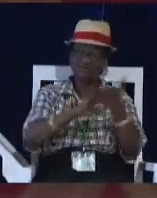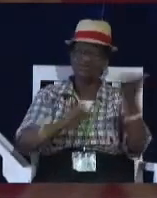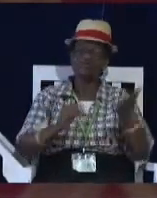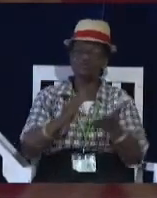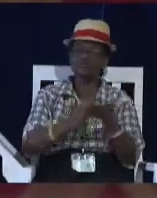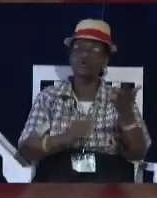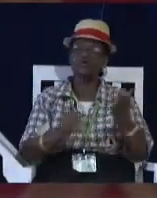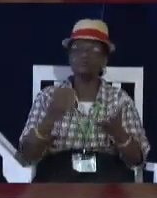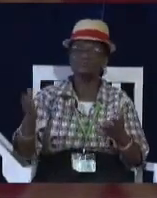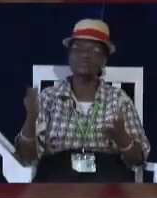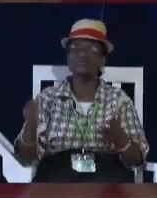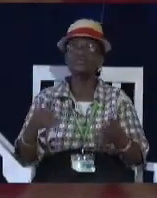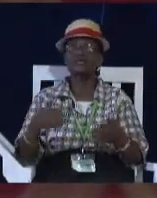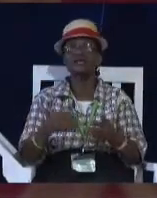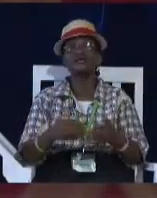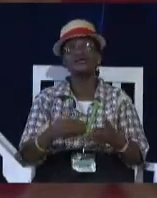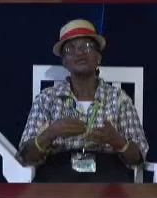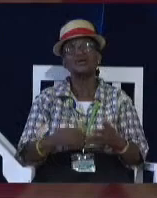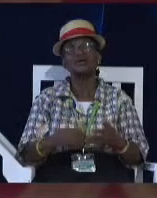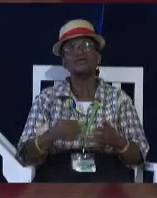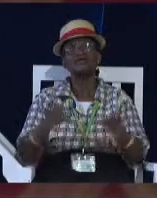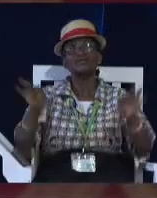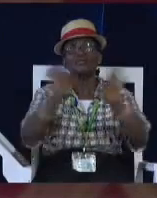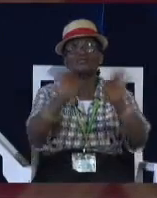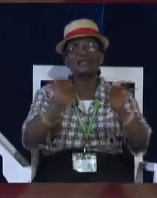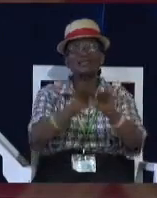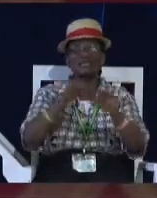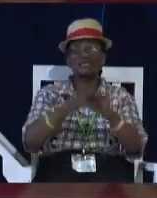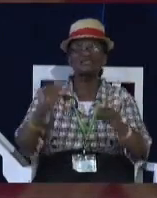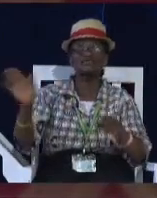You are getting a brand new one now.